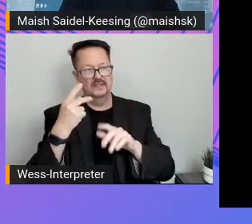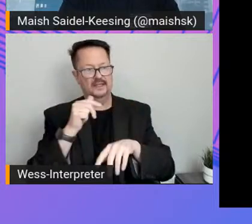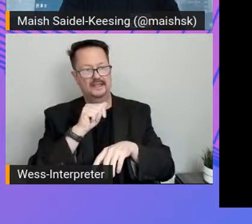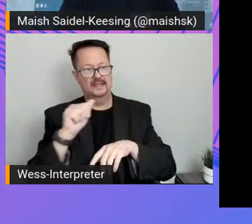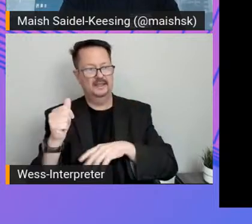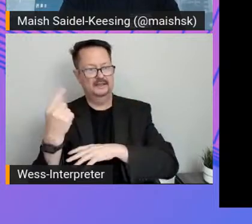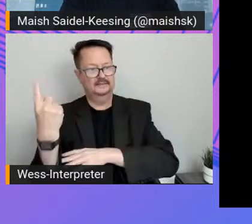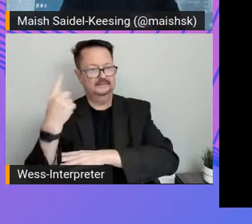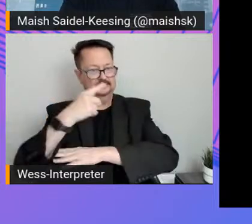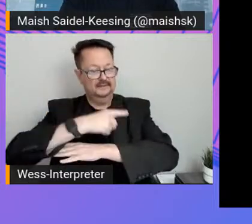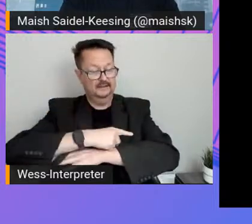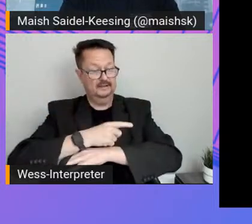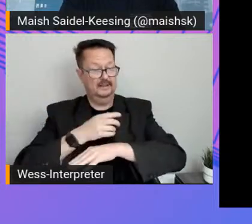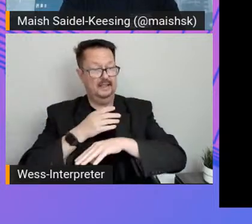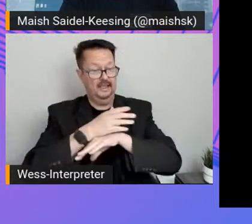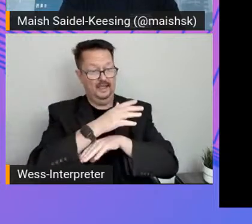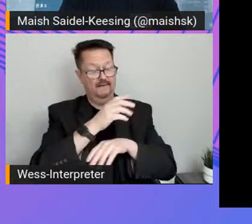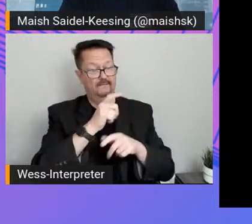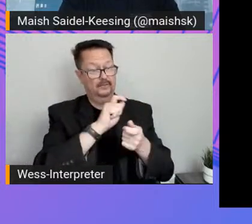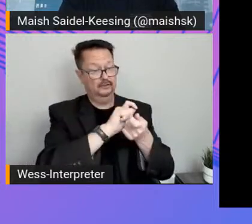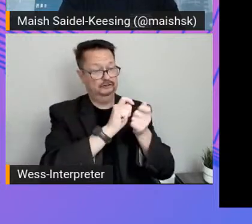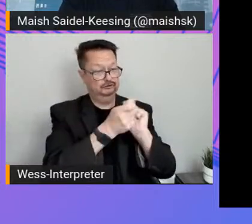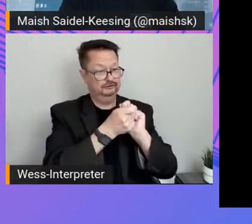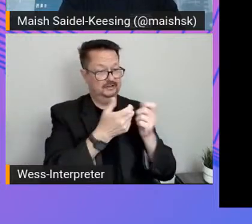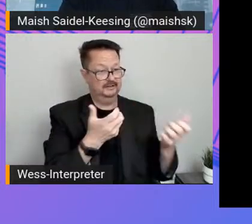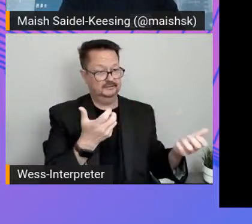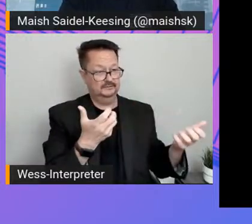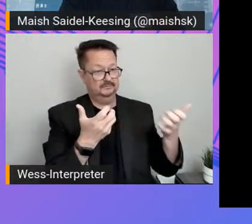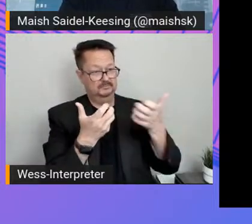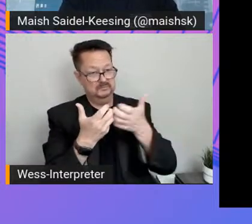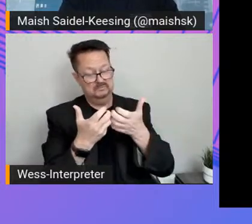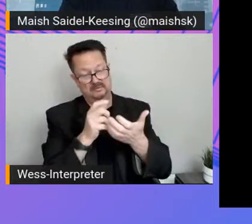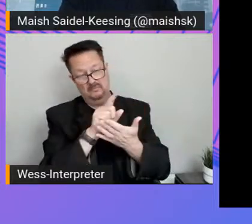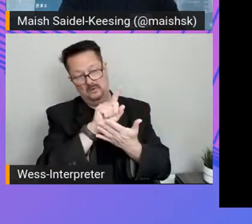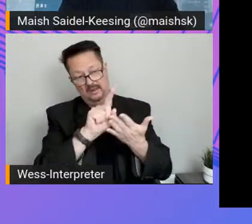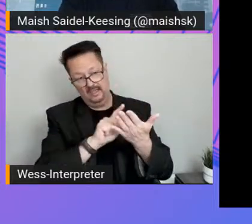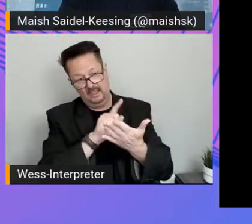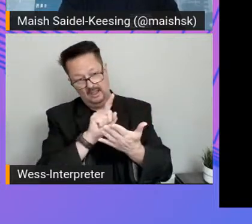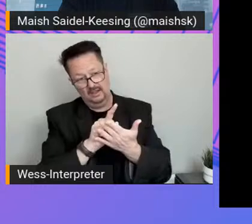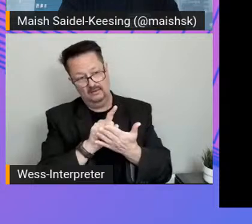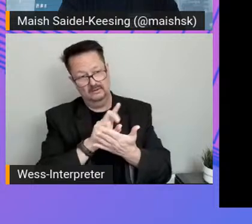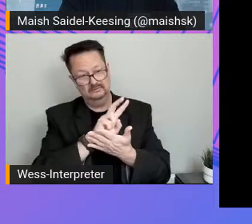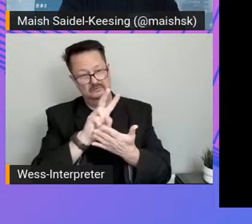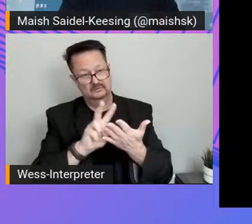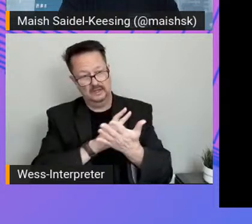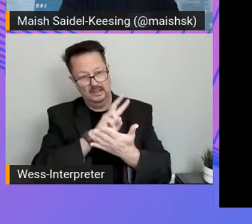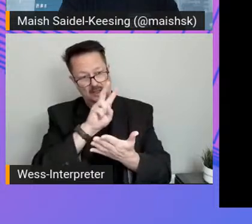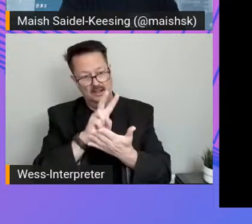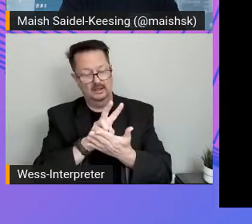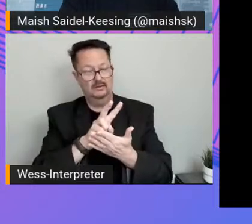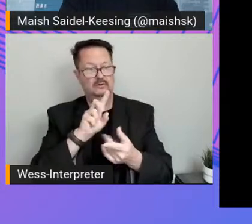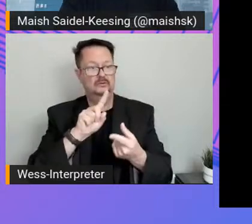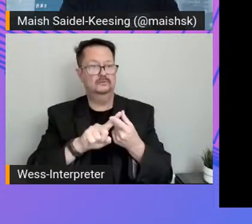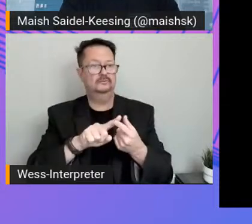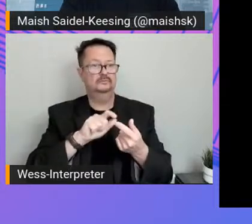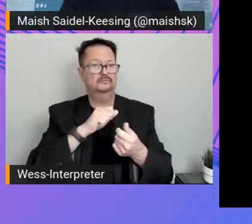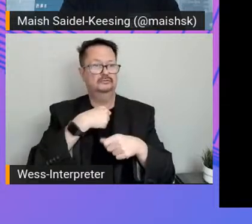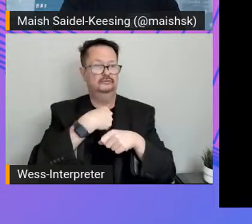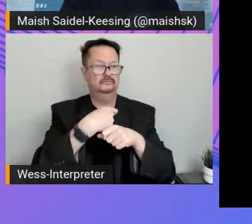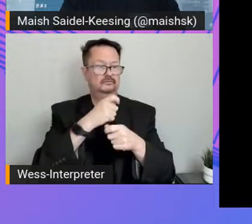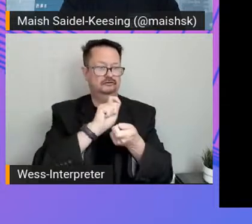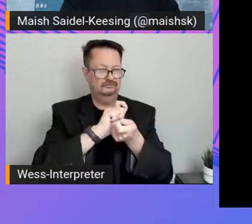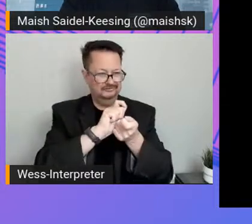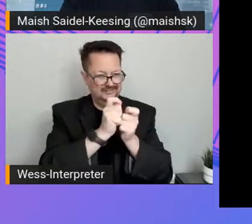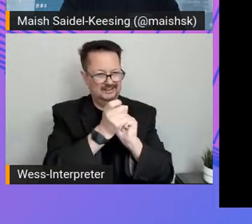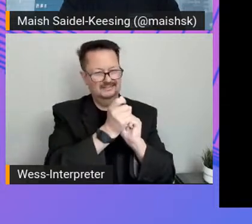that changes merge, it might take an hour or two for that change to make it all the way through into